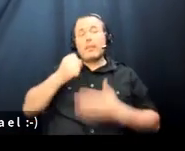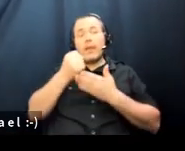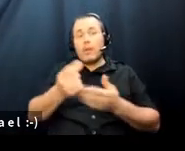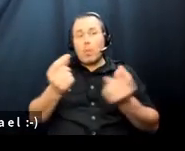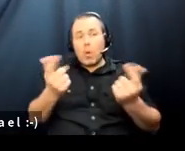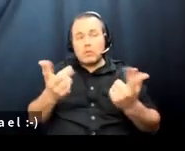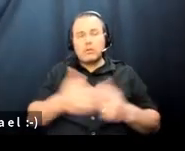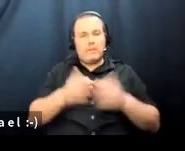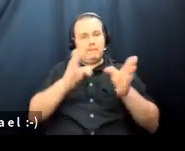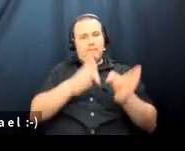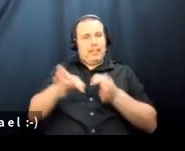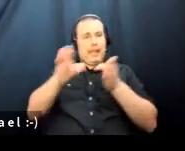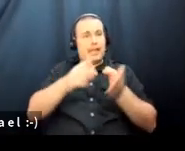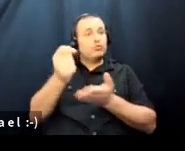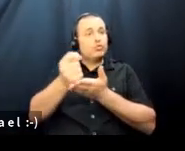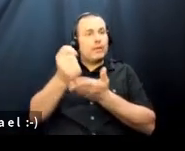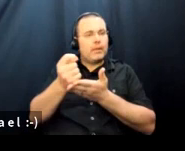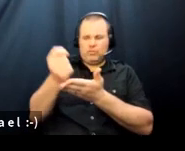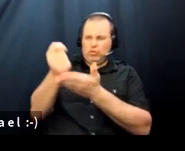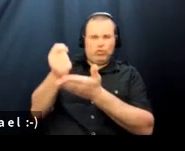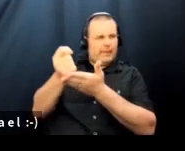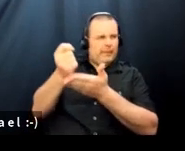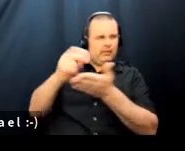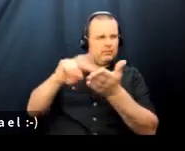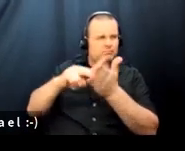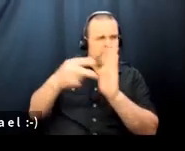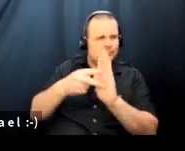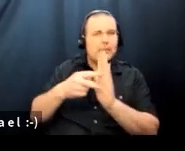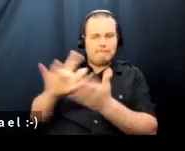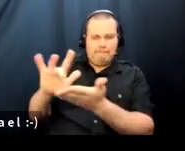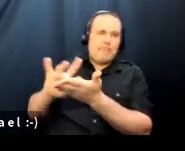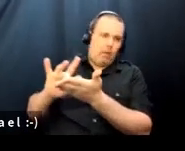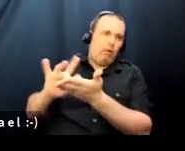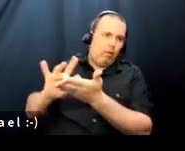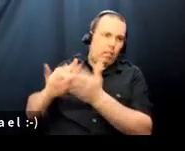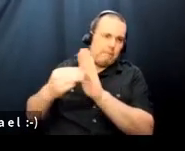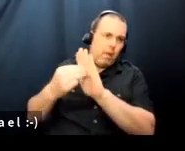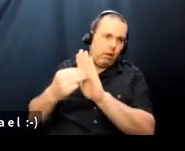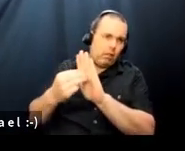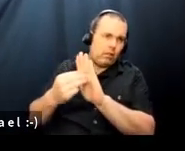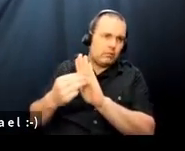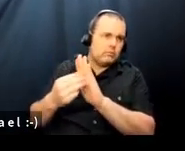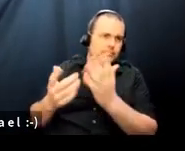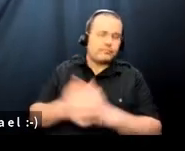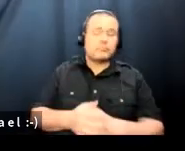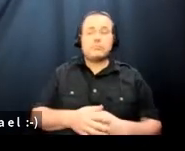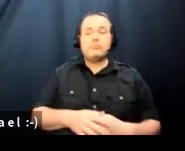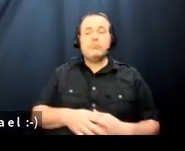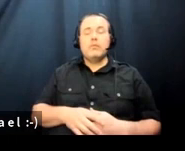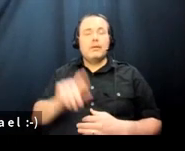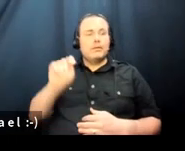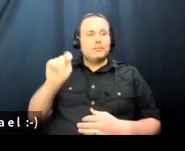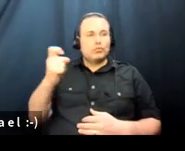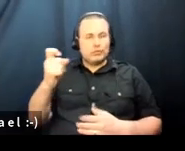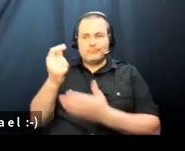treatment. And I'm referring to treatment here using a medical model. So treatment might